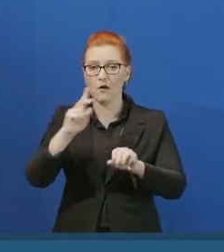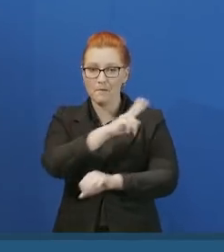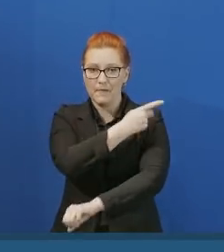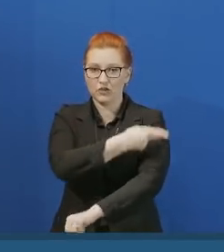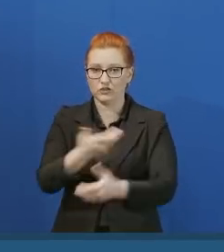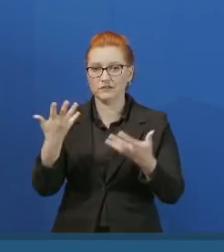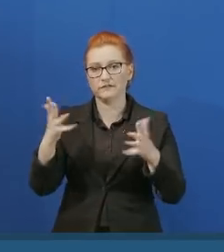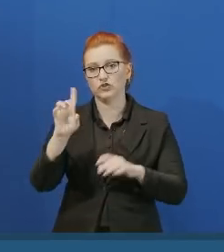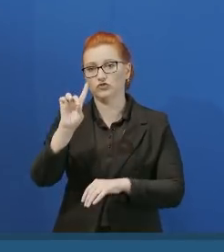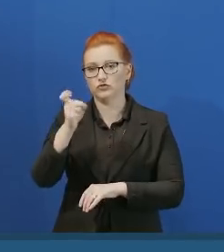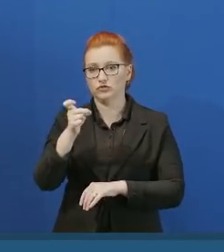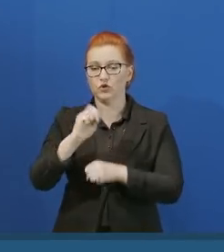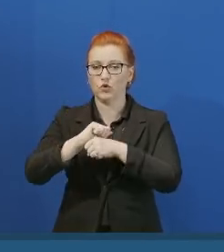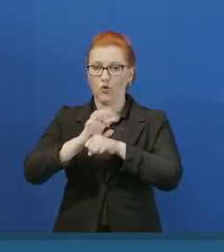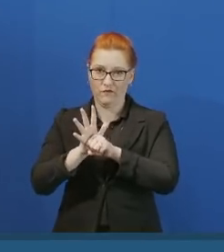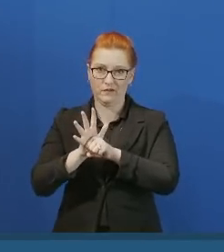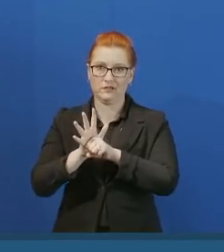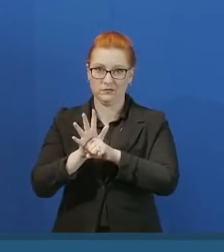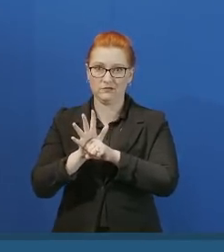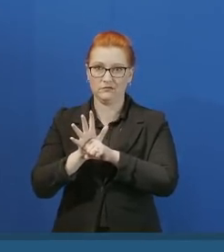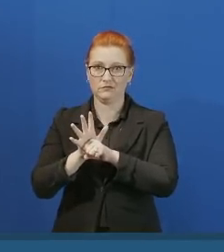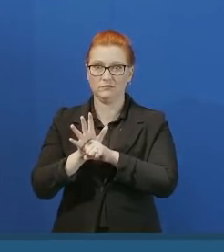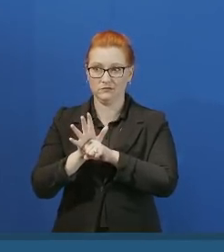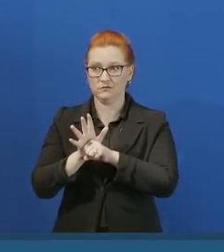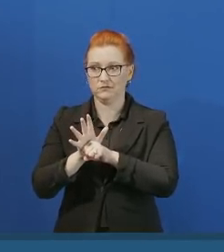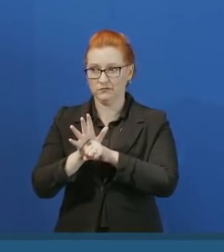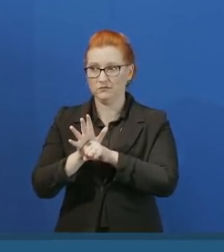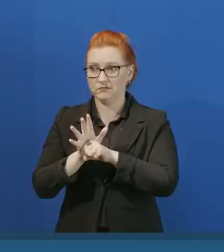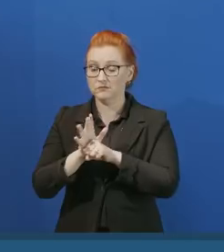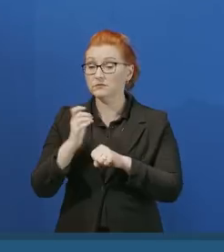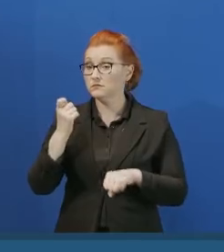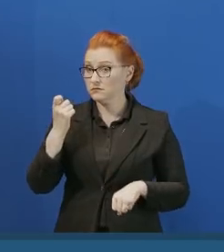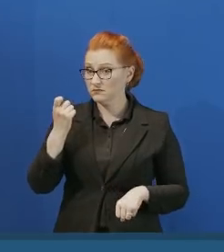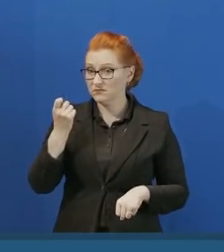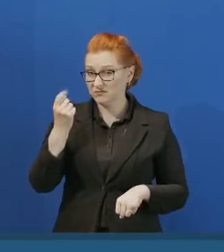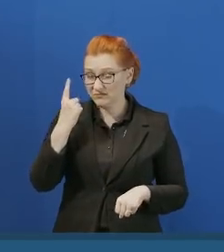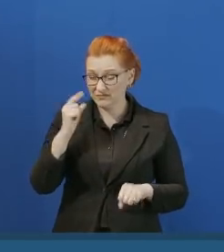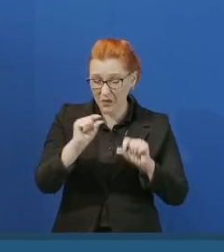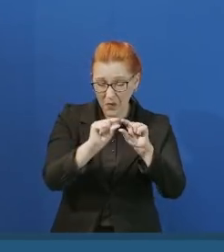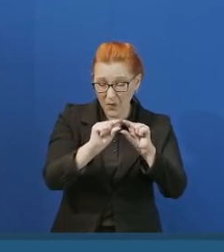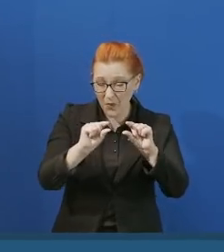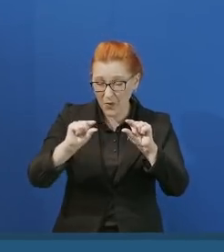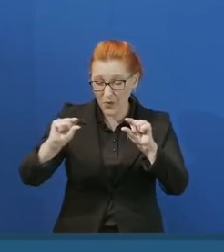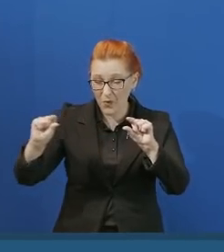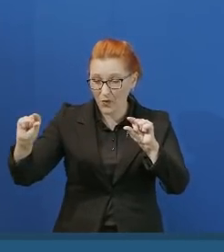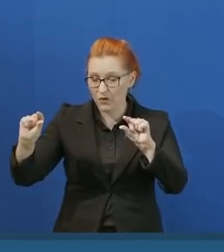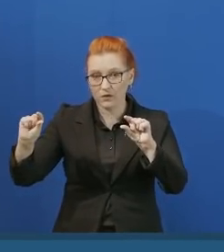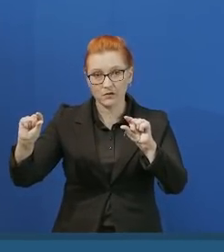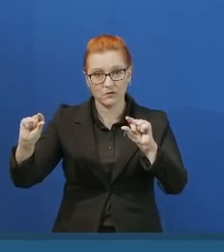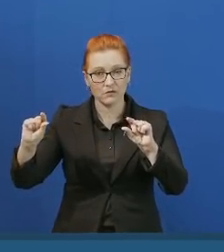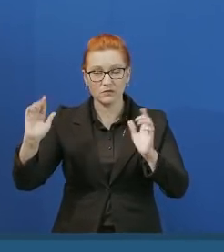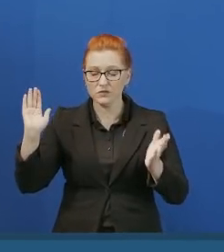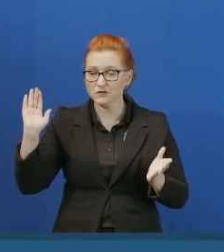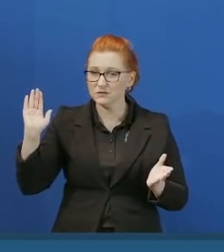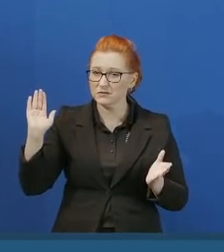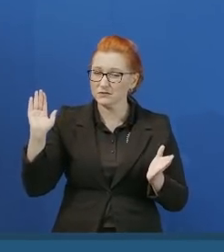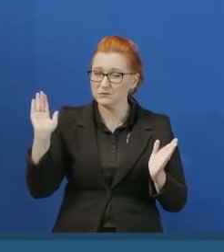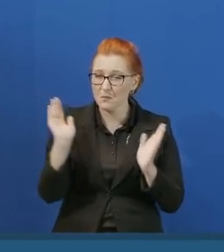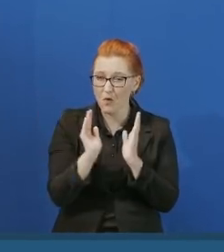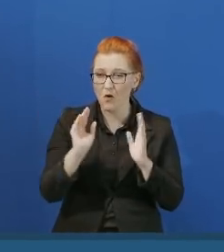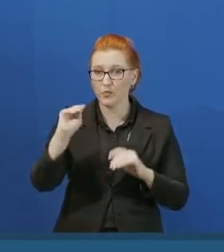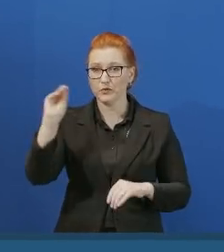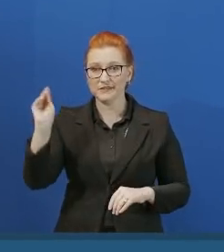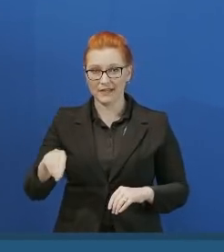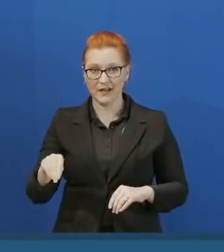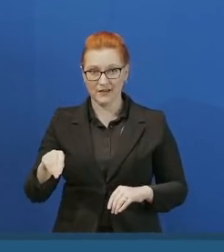patients. You can see that is a small population of our hospital